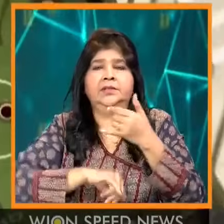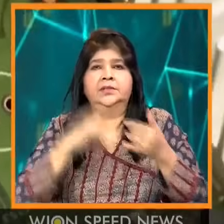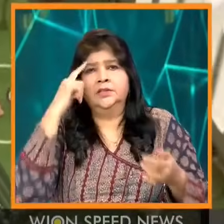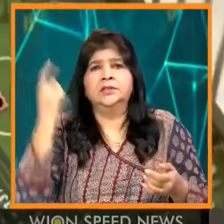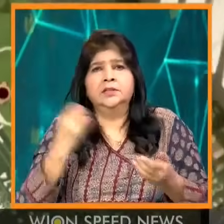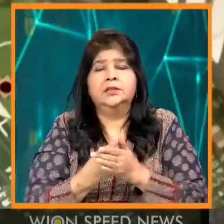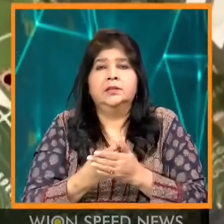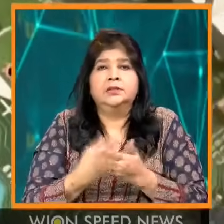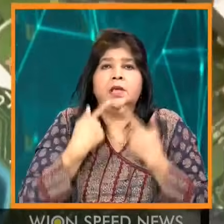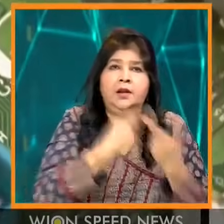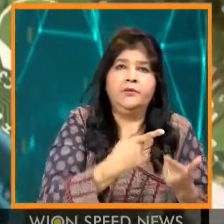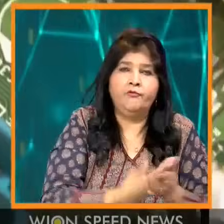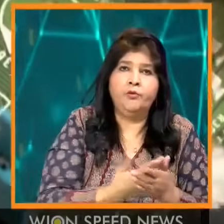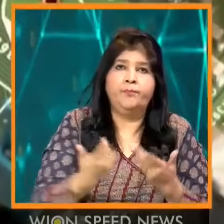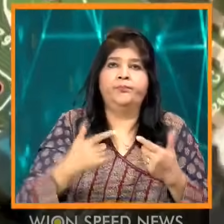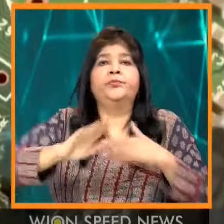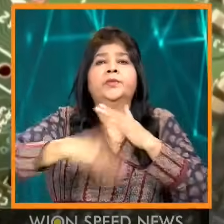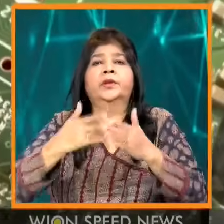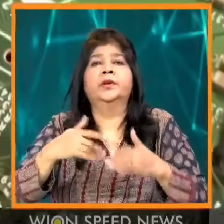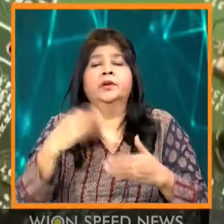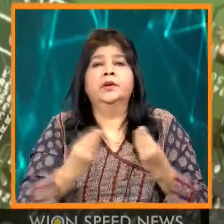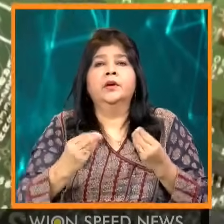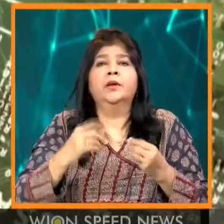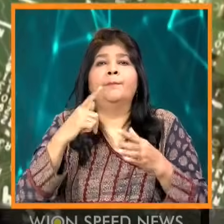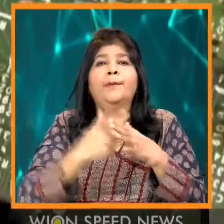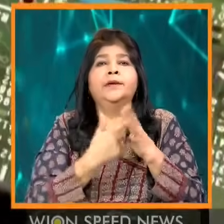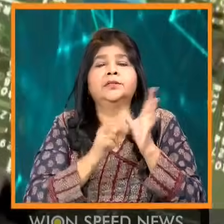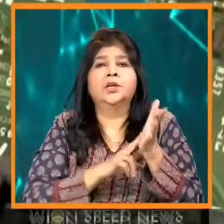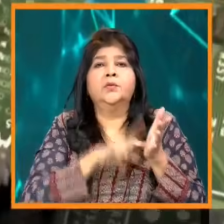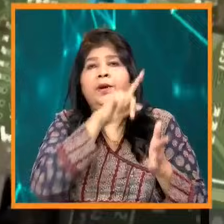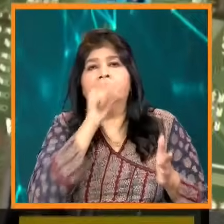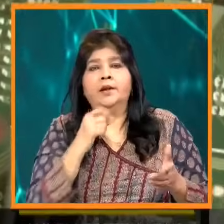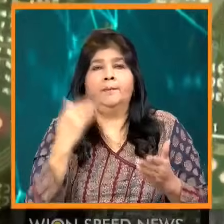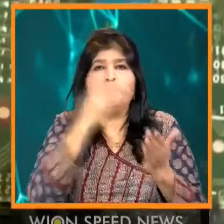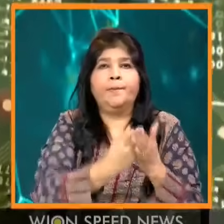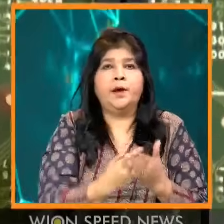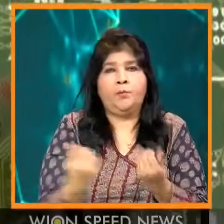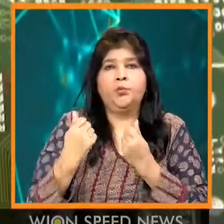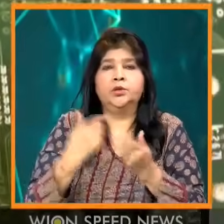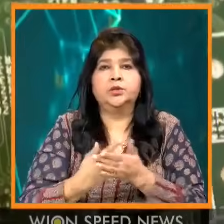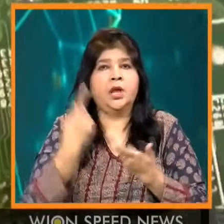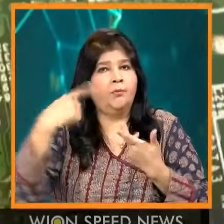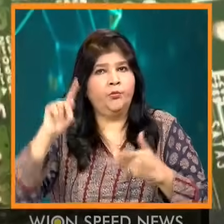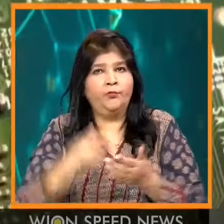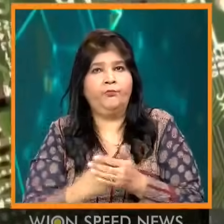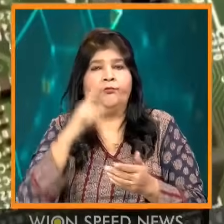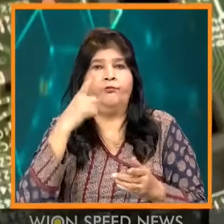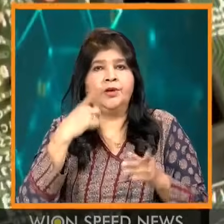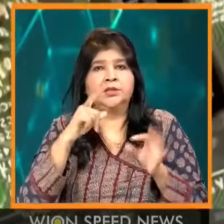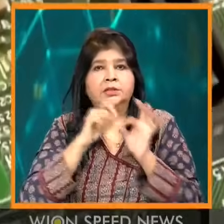a decision on this by January 12th, marking the potential approval of the